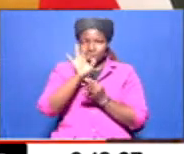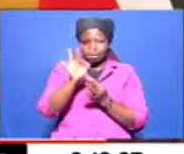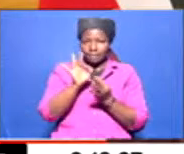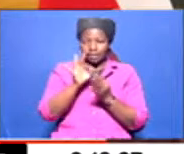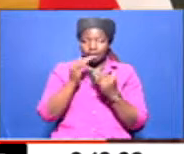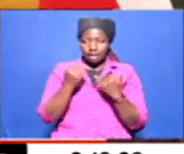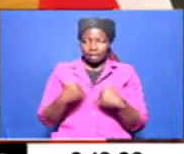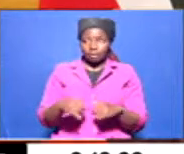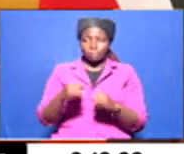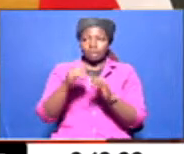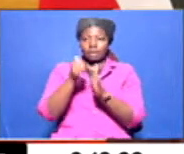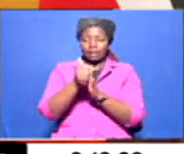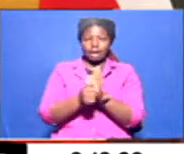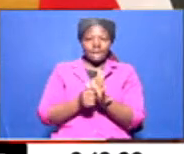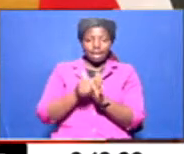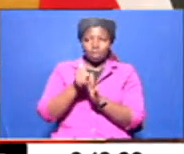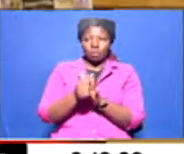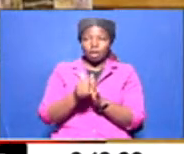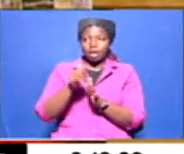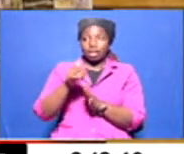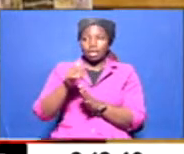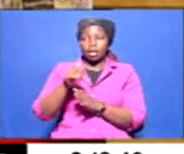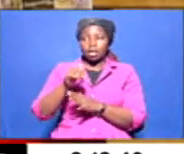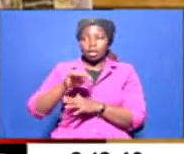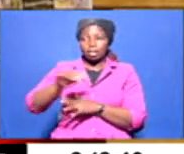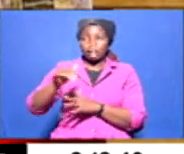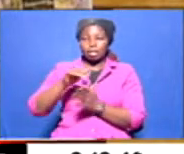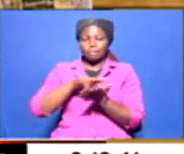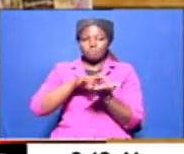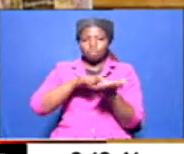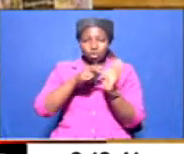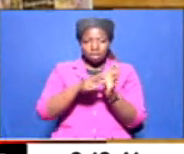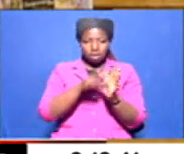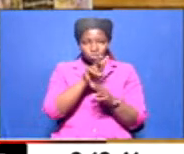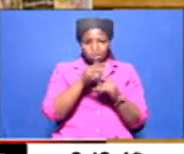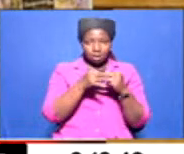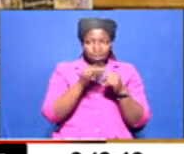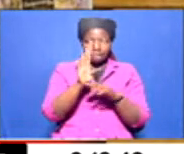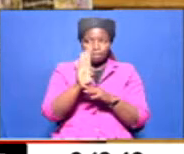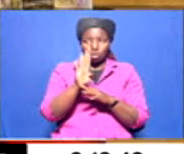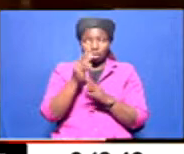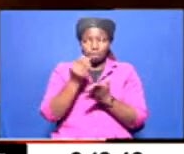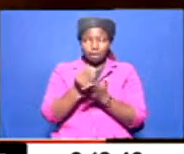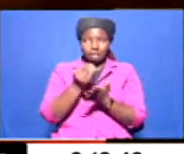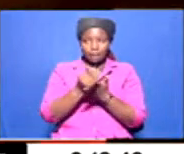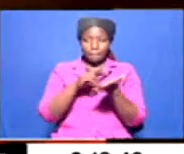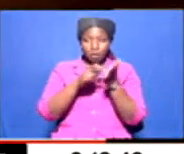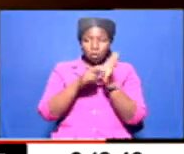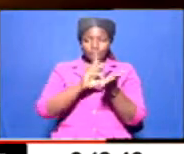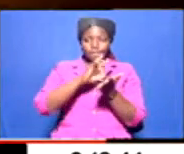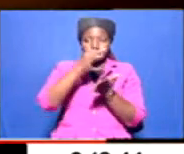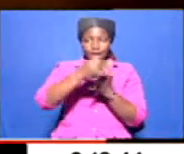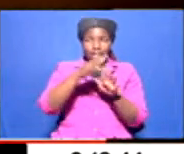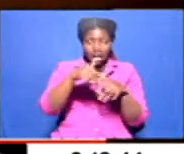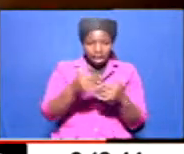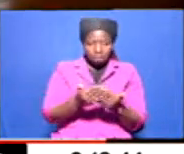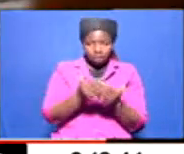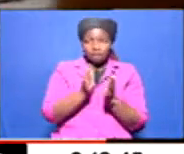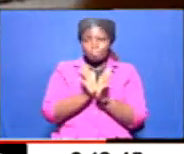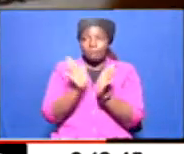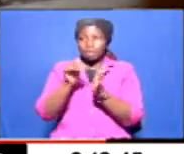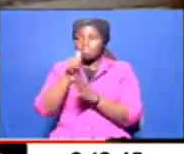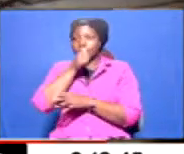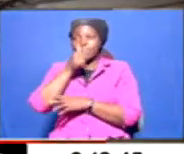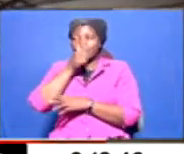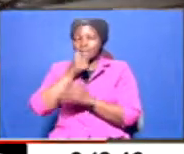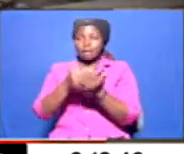implementation of the Railway City project. The 28 billion shillings project is being funded through a public-private partnership and